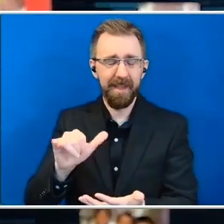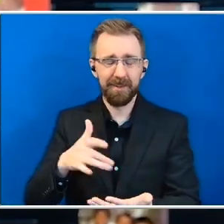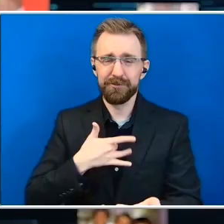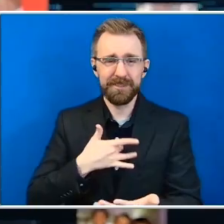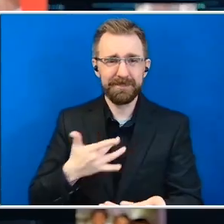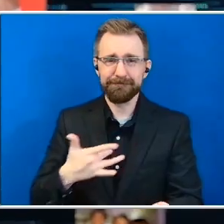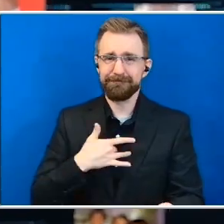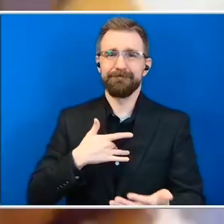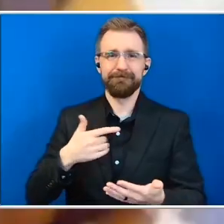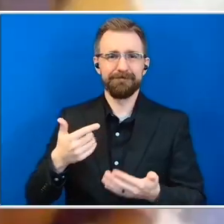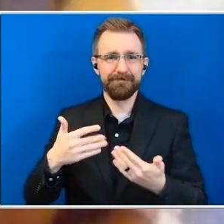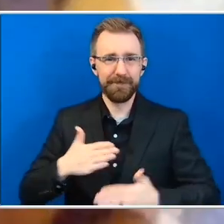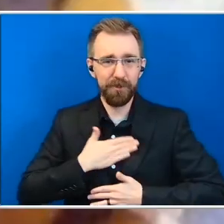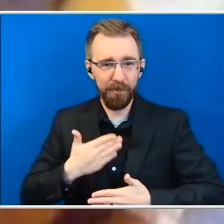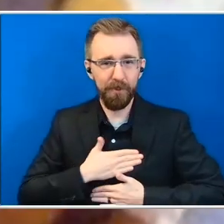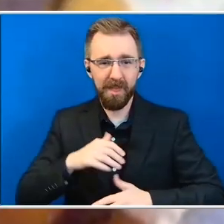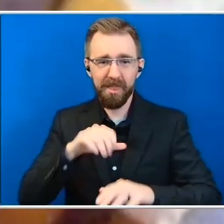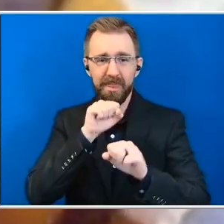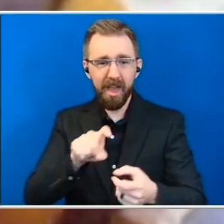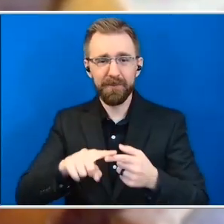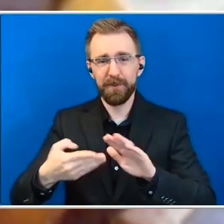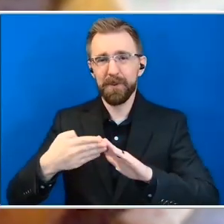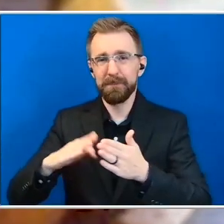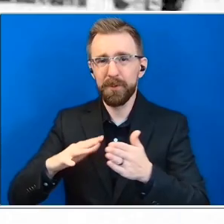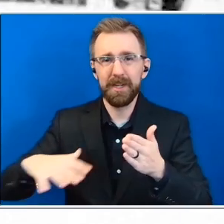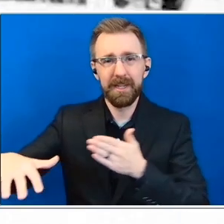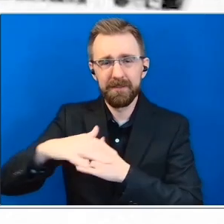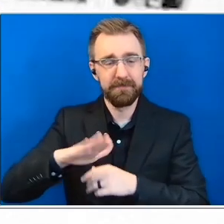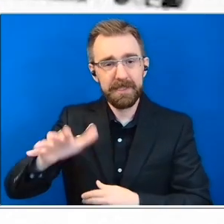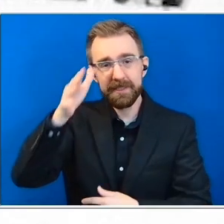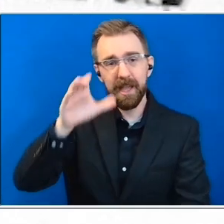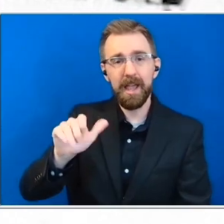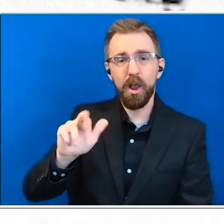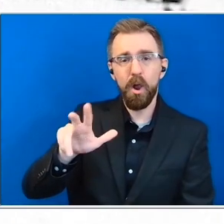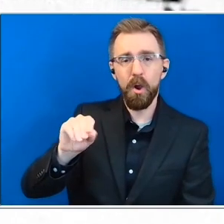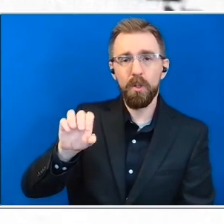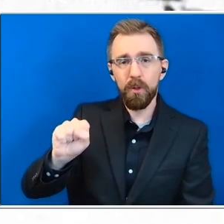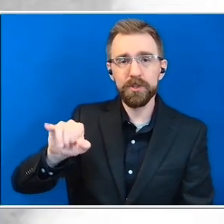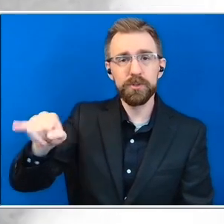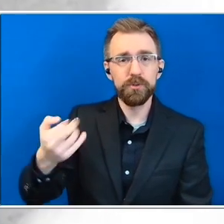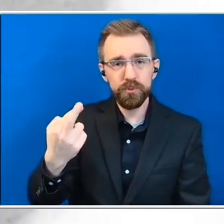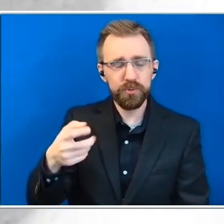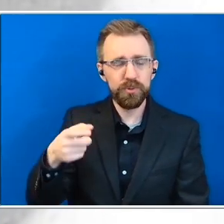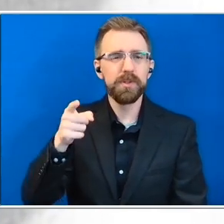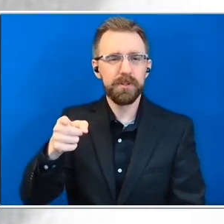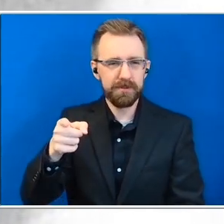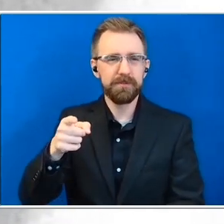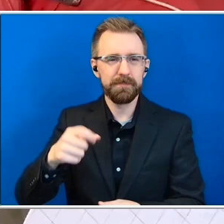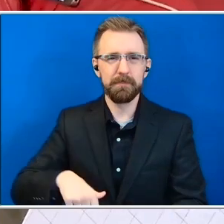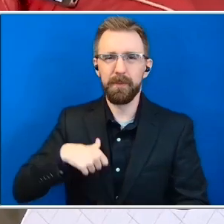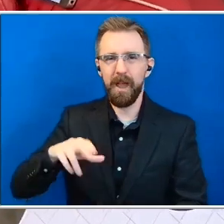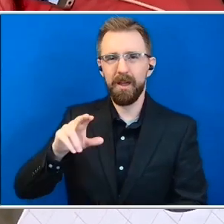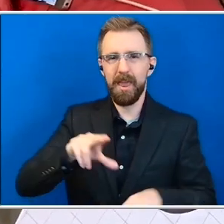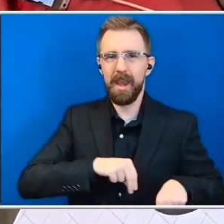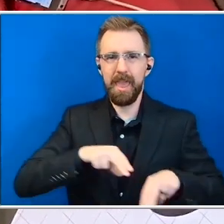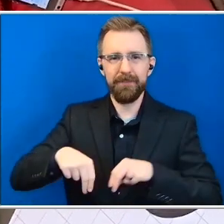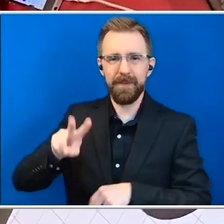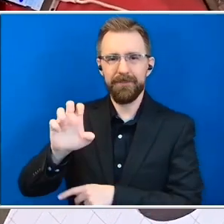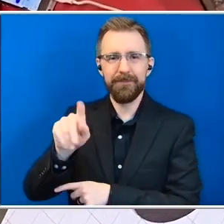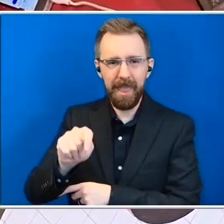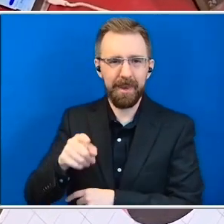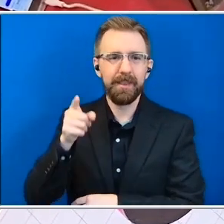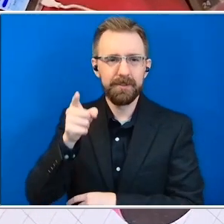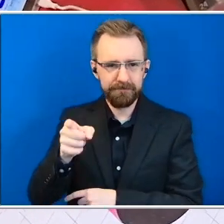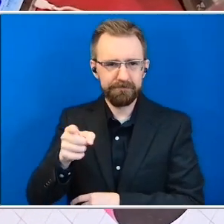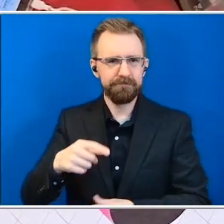love to the community. His dad, Carlos Olivas Jr., is a proud U.S. Navy vet, the rock of the family, and a gifted